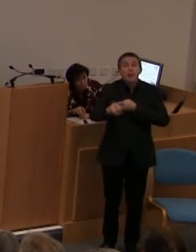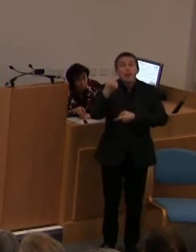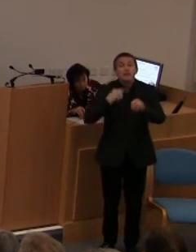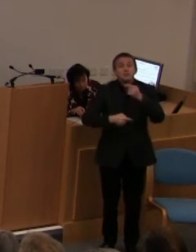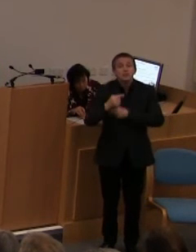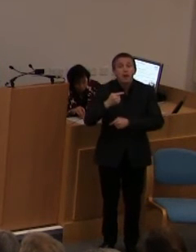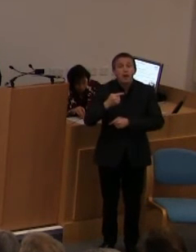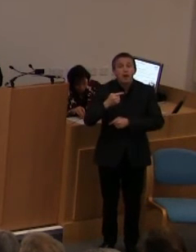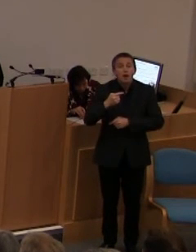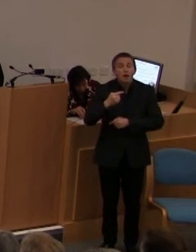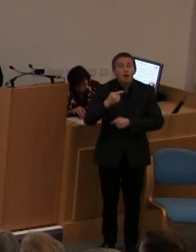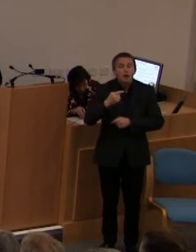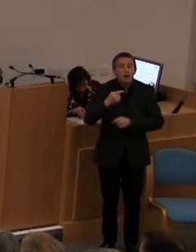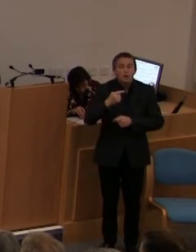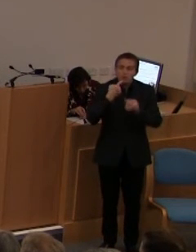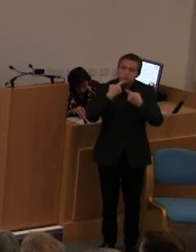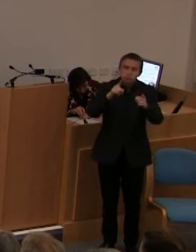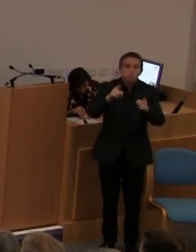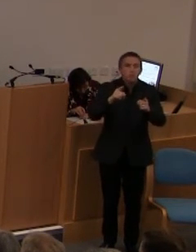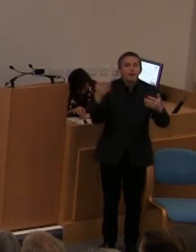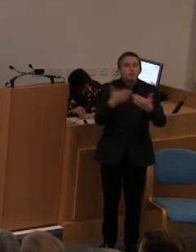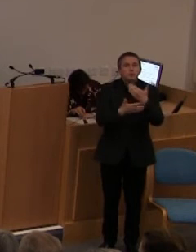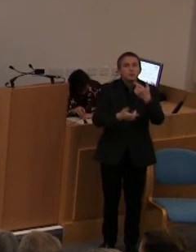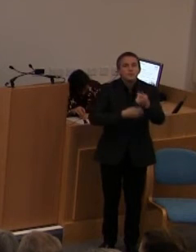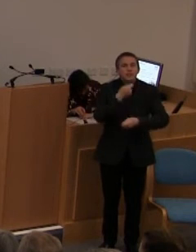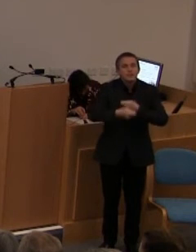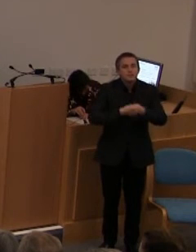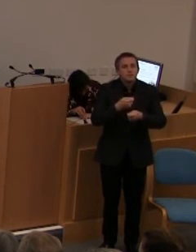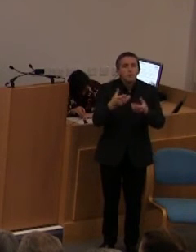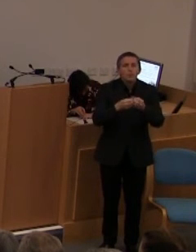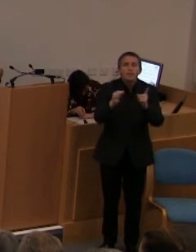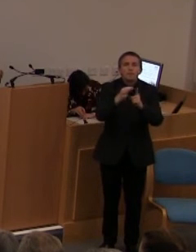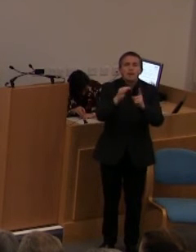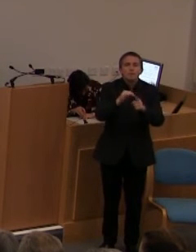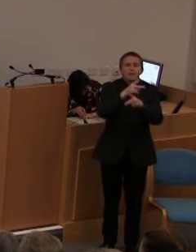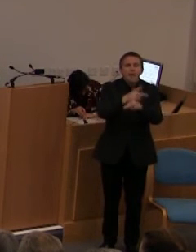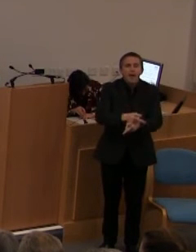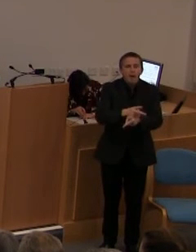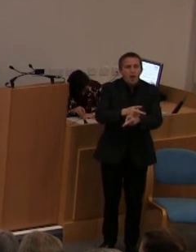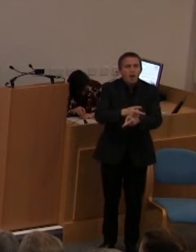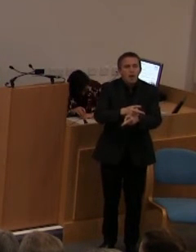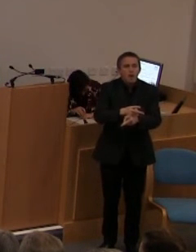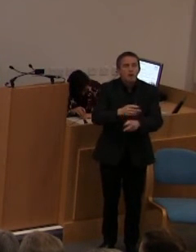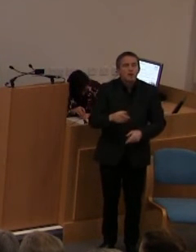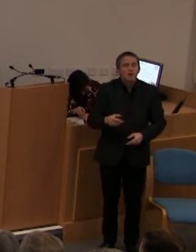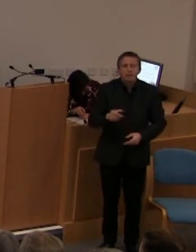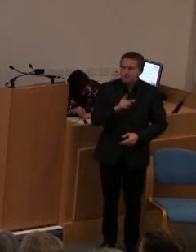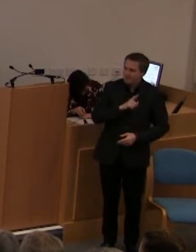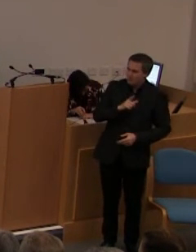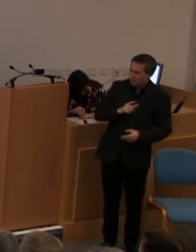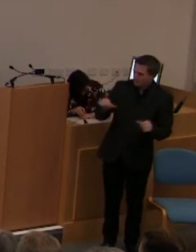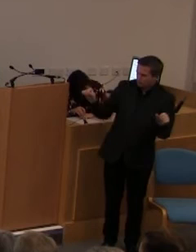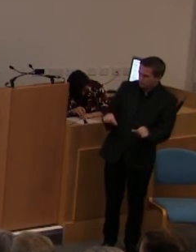made a presentation on the changes we're making in primary care to take account of the national shortage